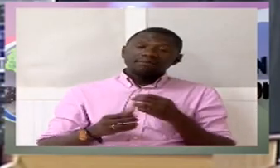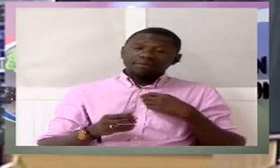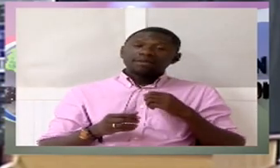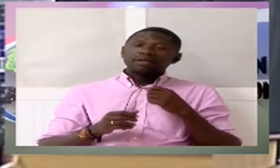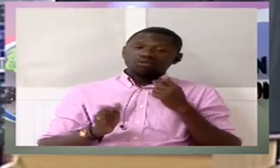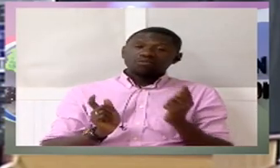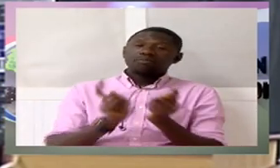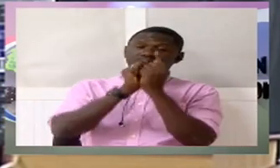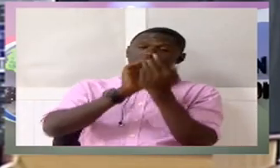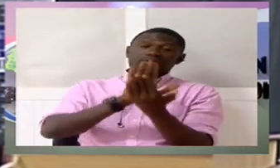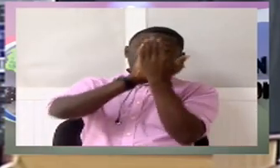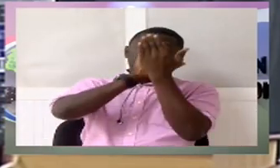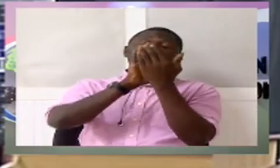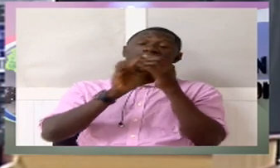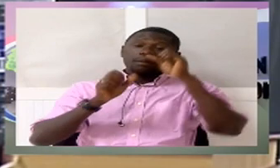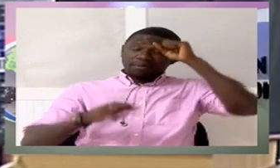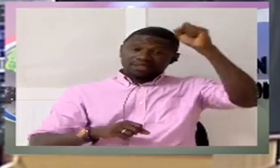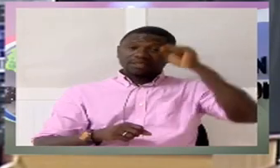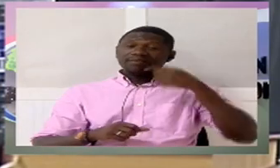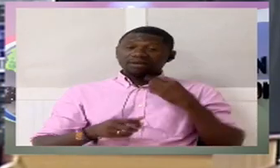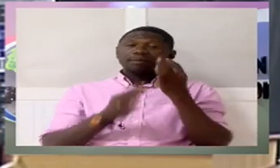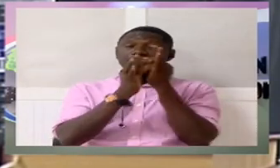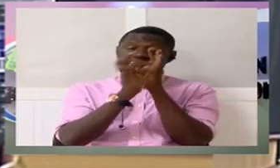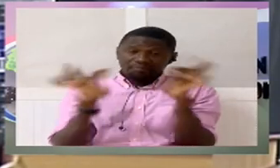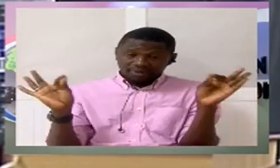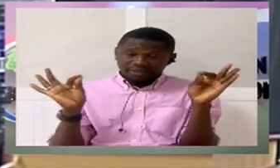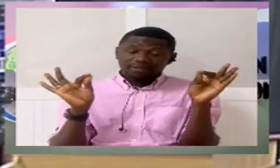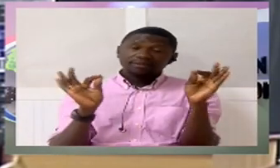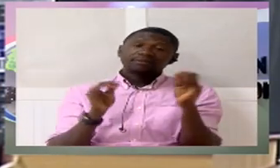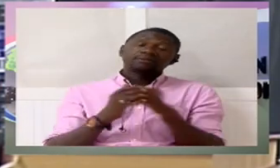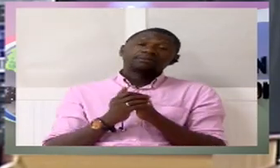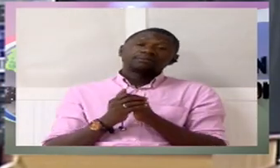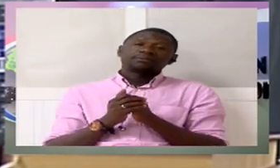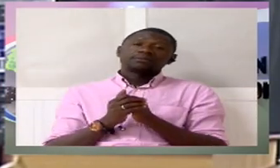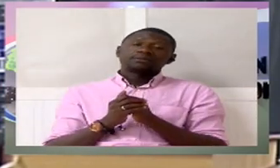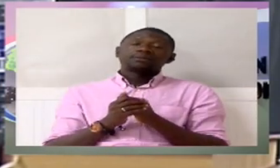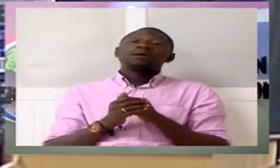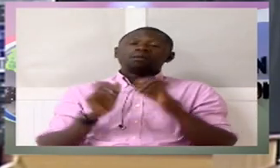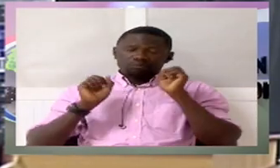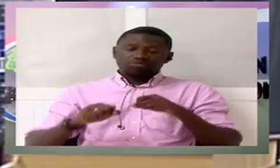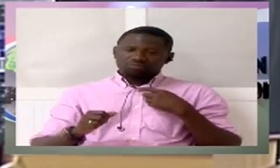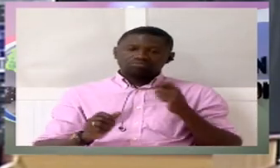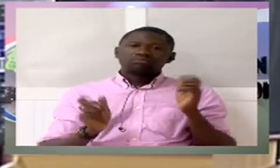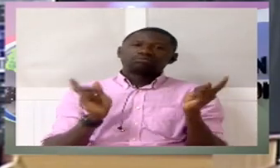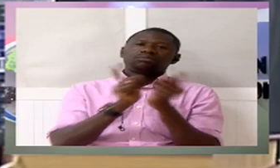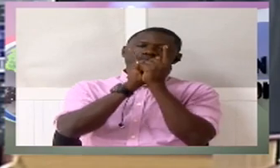if at all my inability to meet the president, if that would be my good,